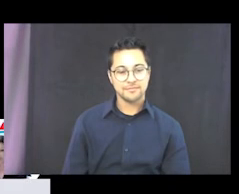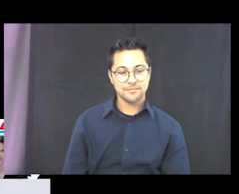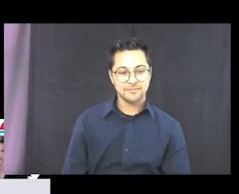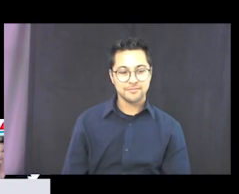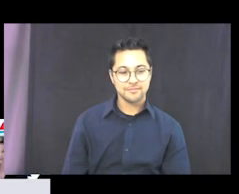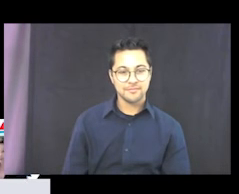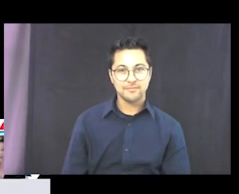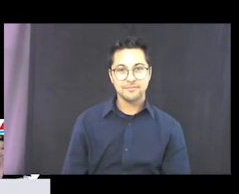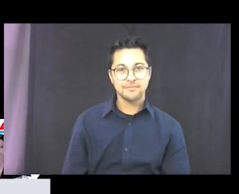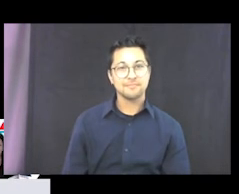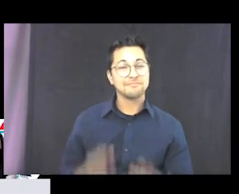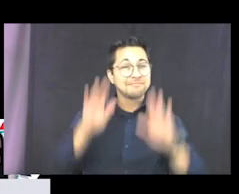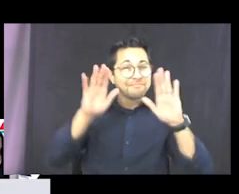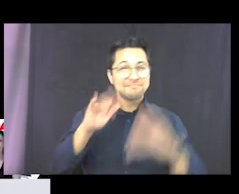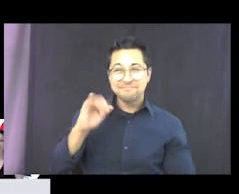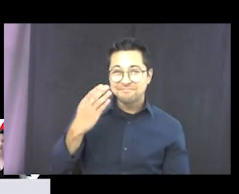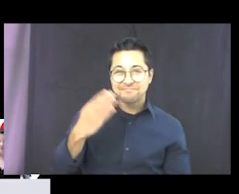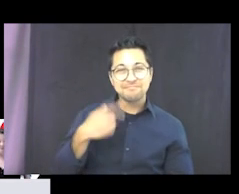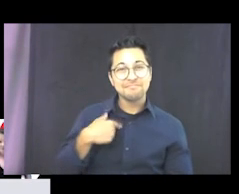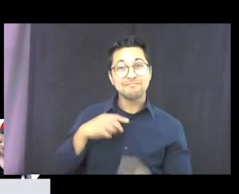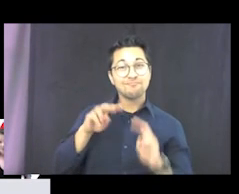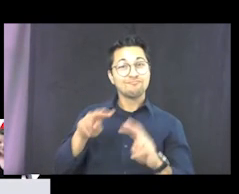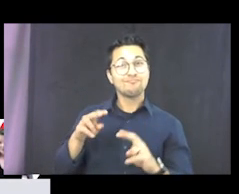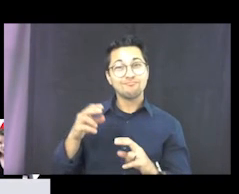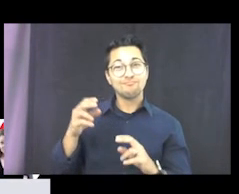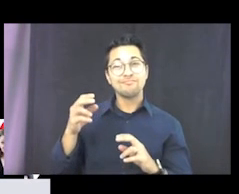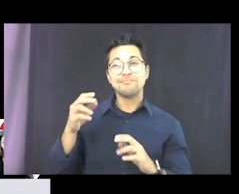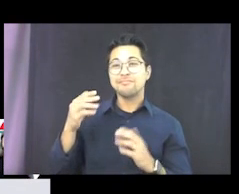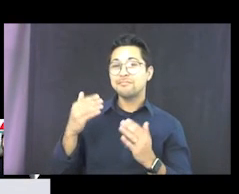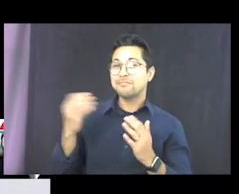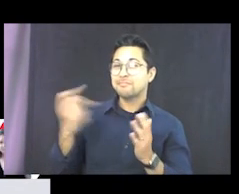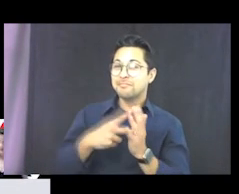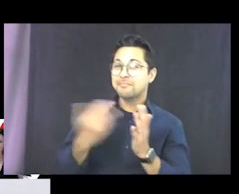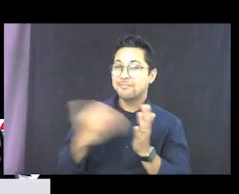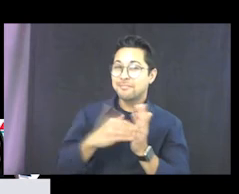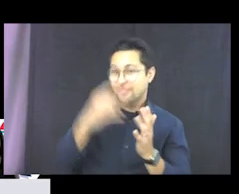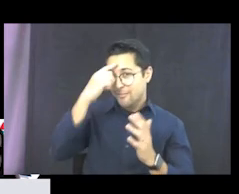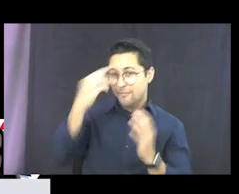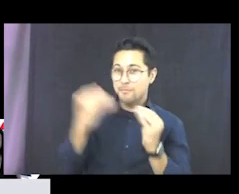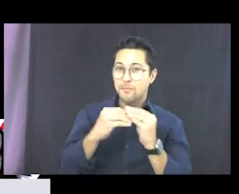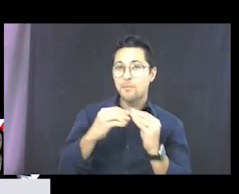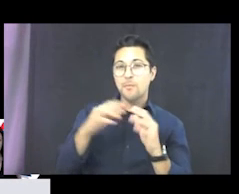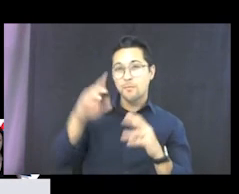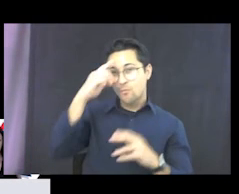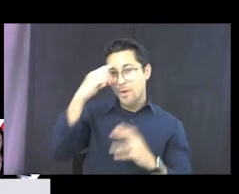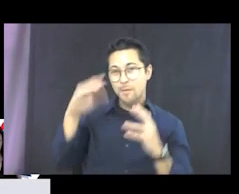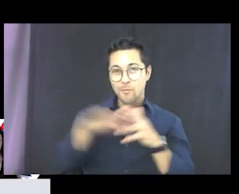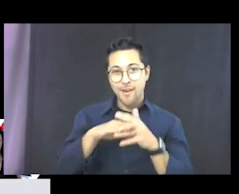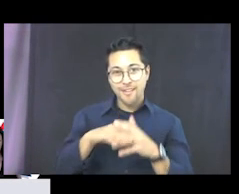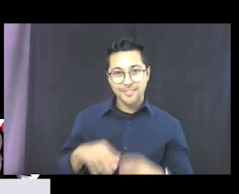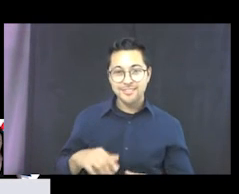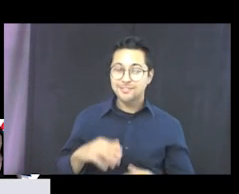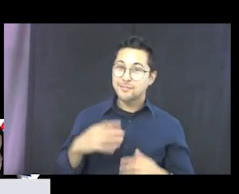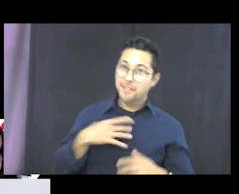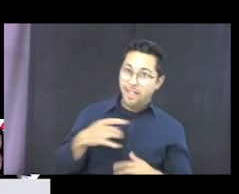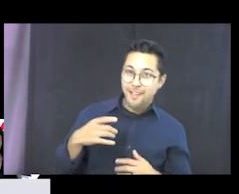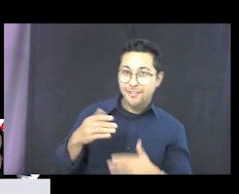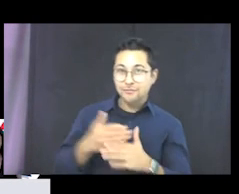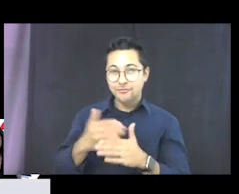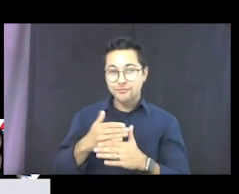Hey, great job. Be sure to check back for more brain breaks coming soon, and like, share, and subscribe to this